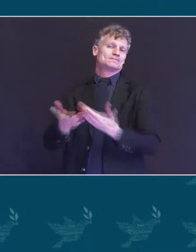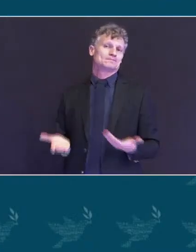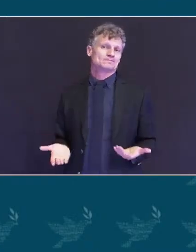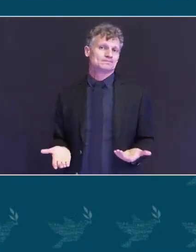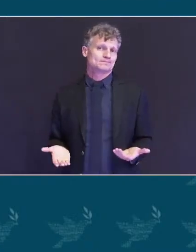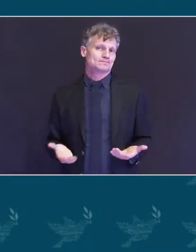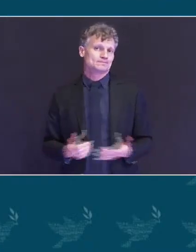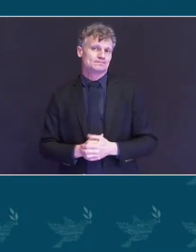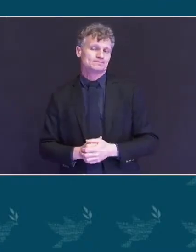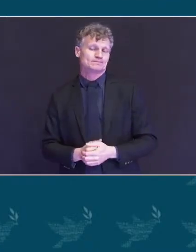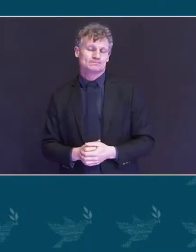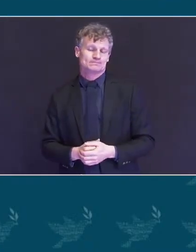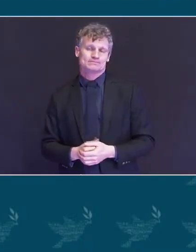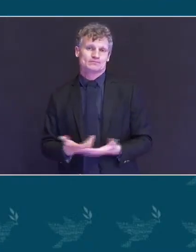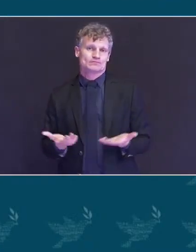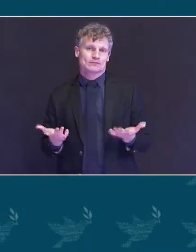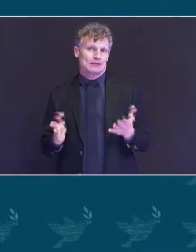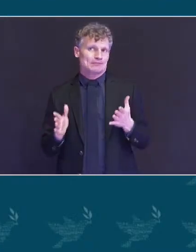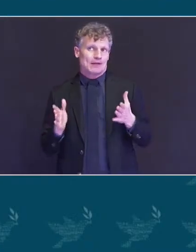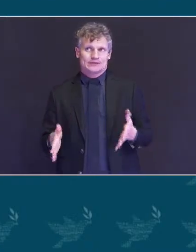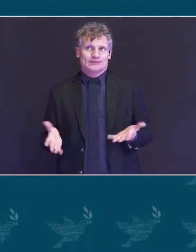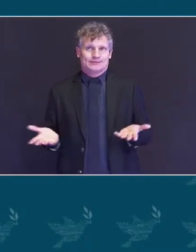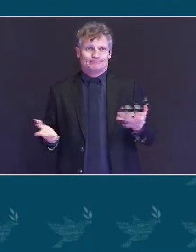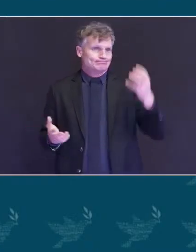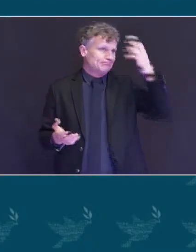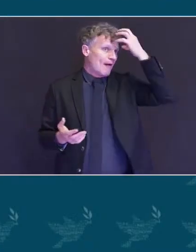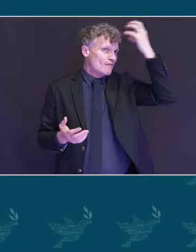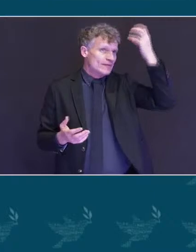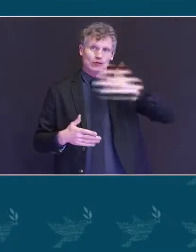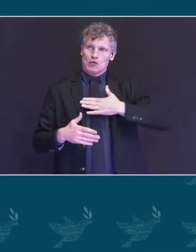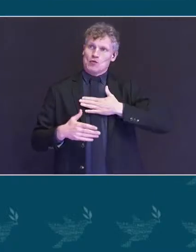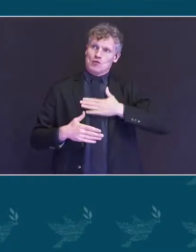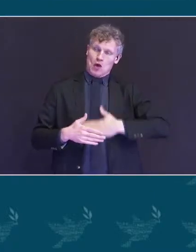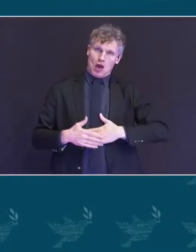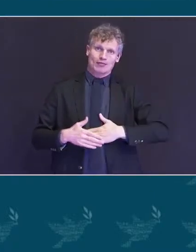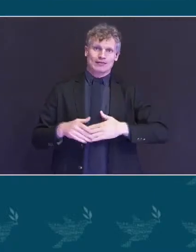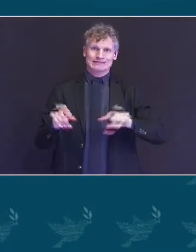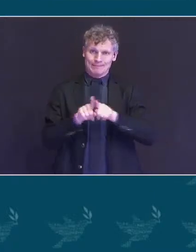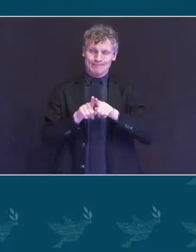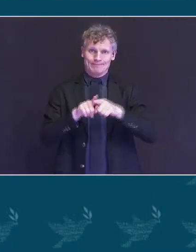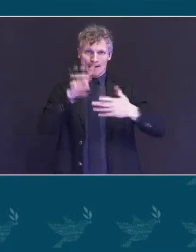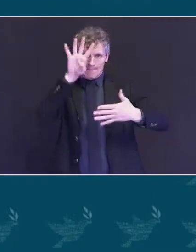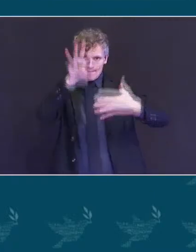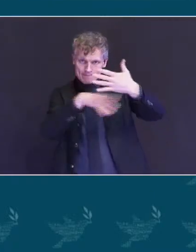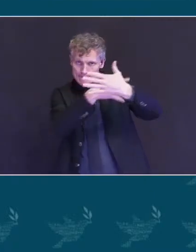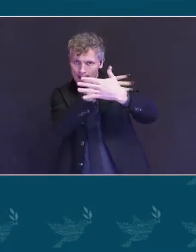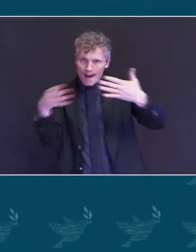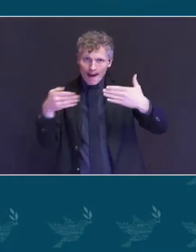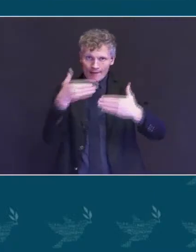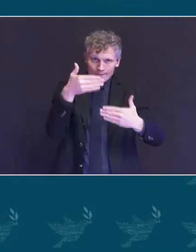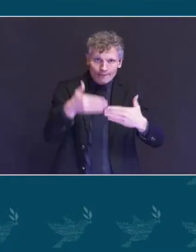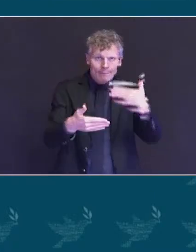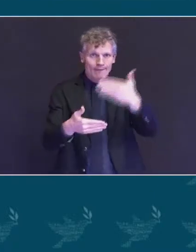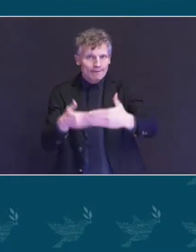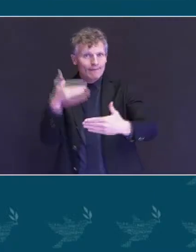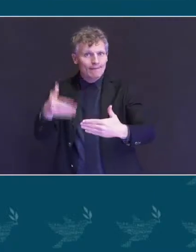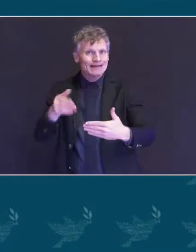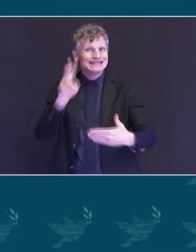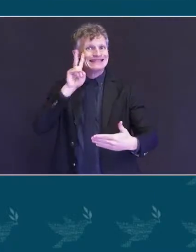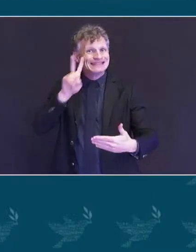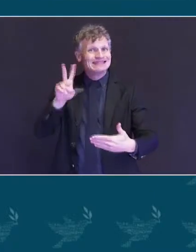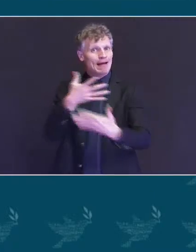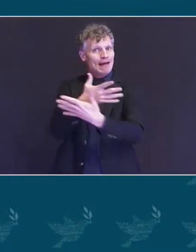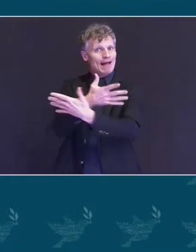be an intended way through which you are able to ensure the development of